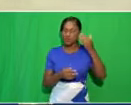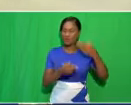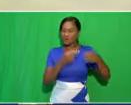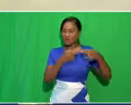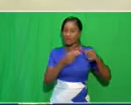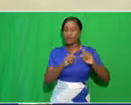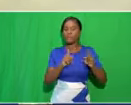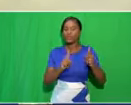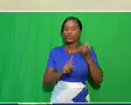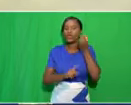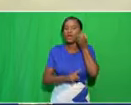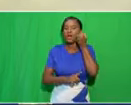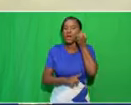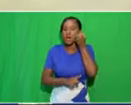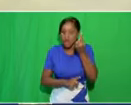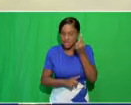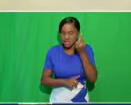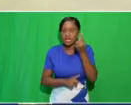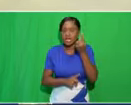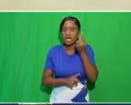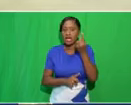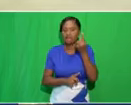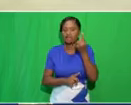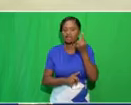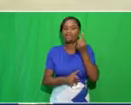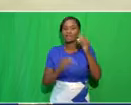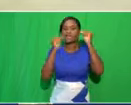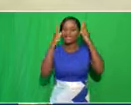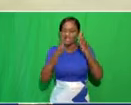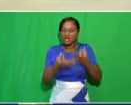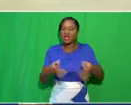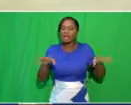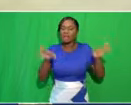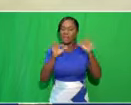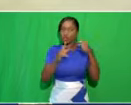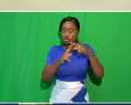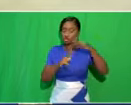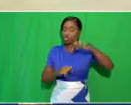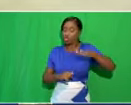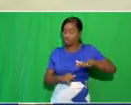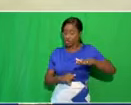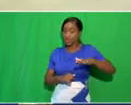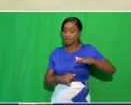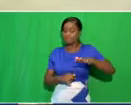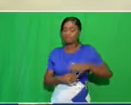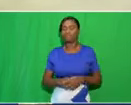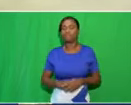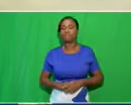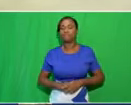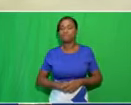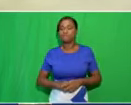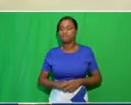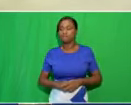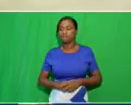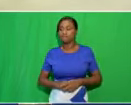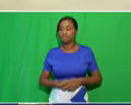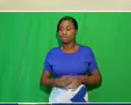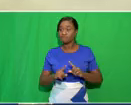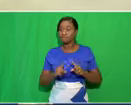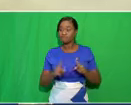really speaks to what you're talking about in terms of the kind of impact that teachers have on our young charges. Well, we do